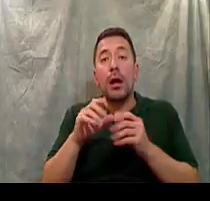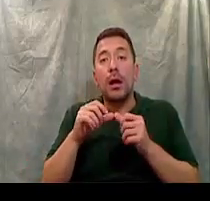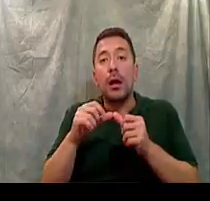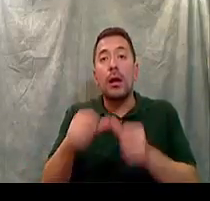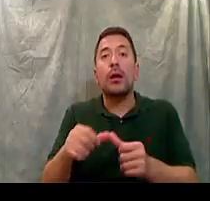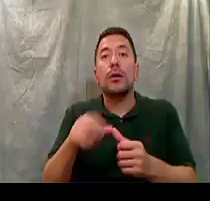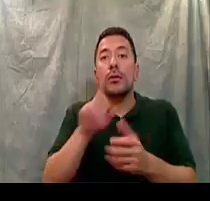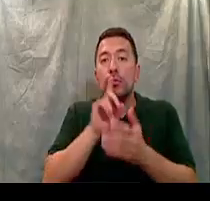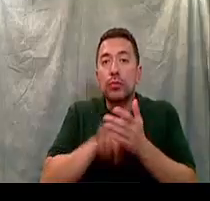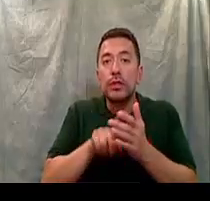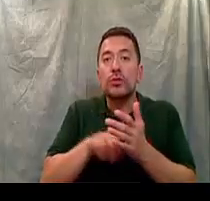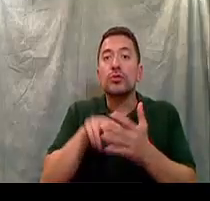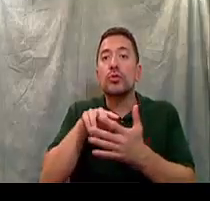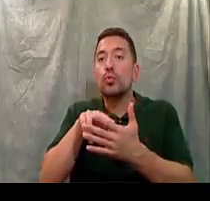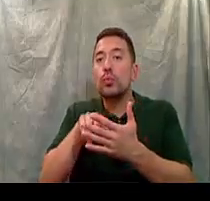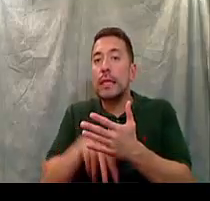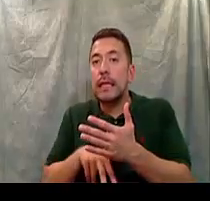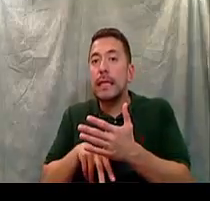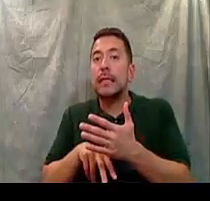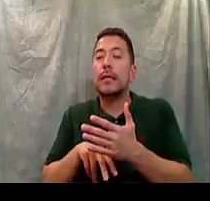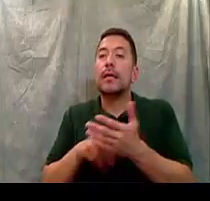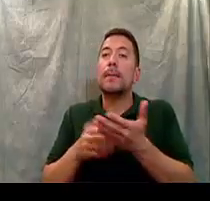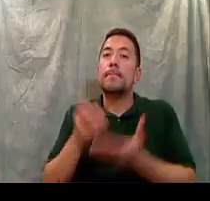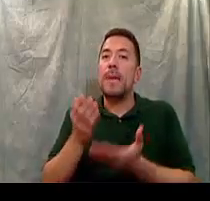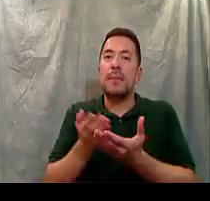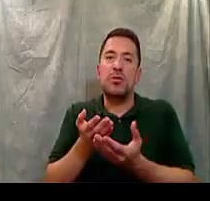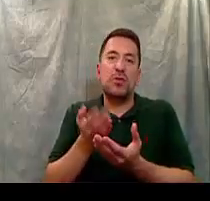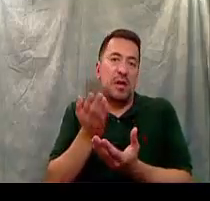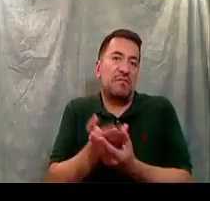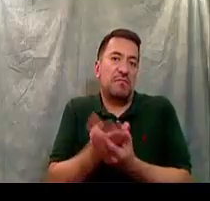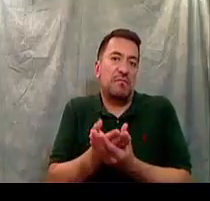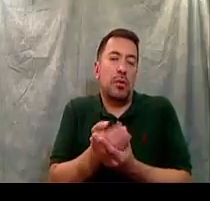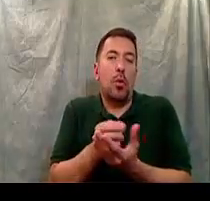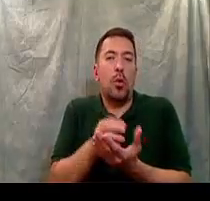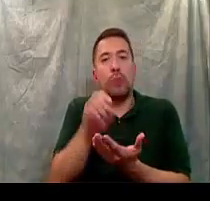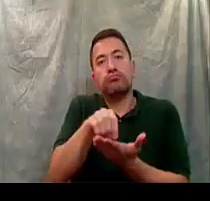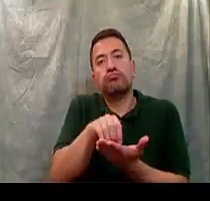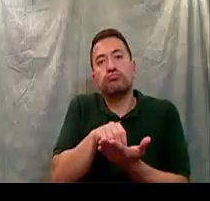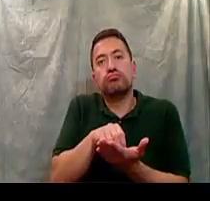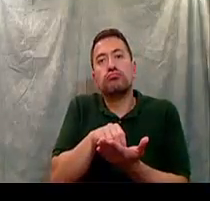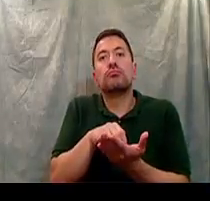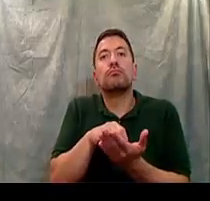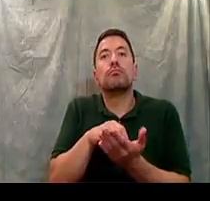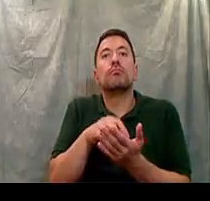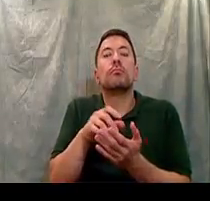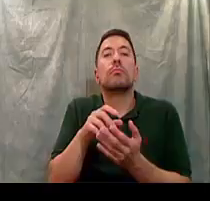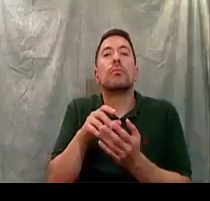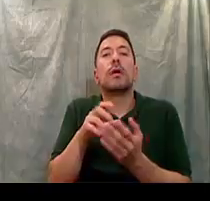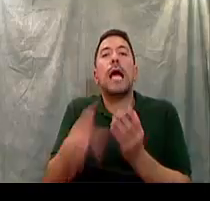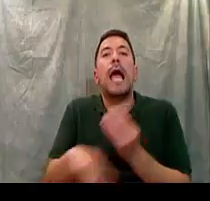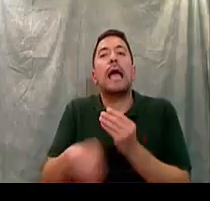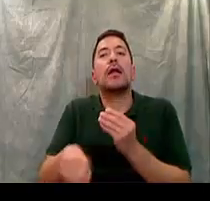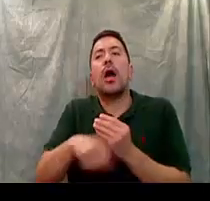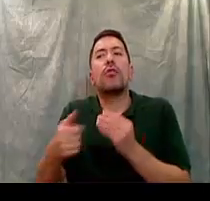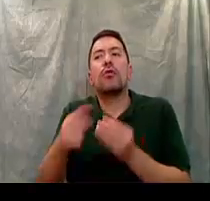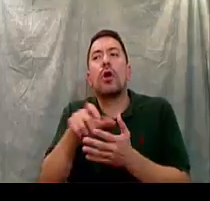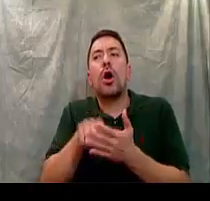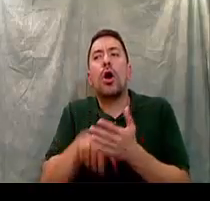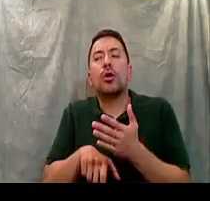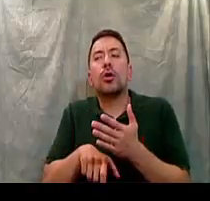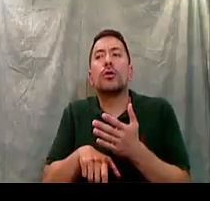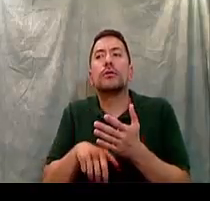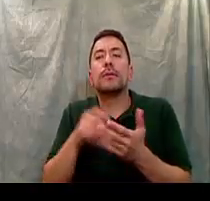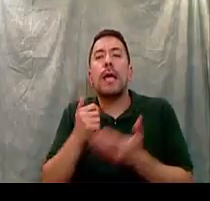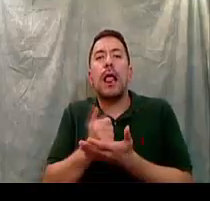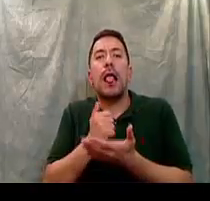nice idea to kind of maybe just dump in a folder some of the articles that you think might even expand your knowledge further, that you might sort of run out of